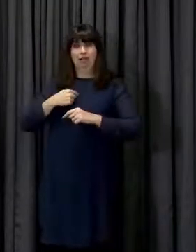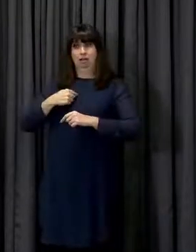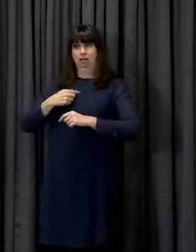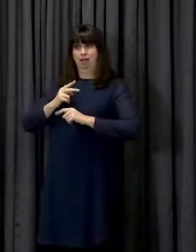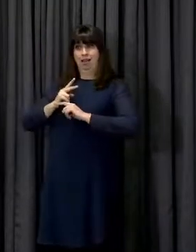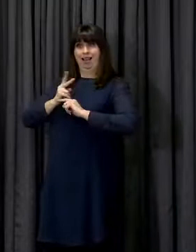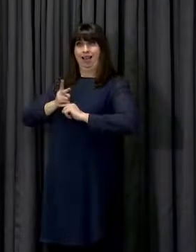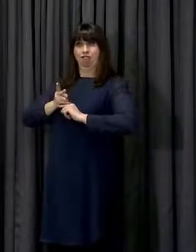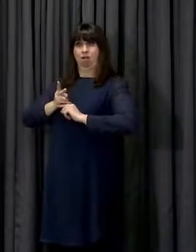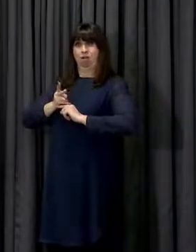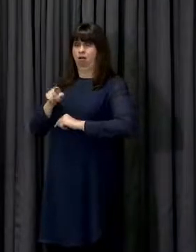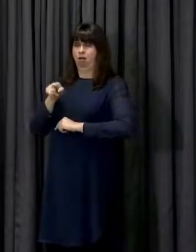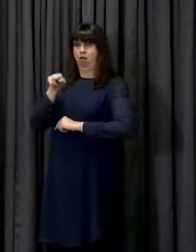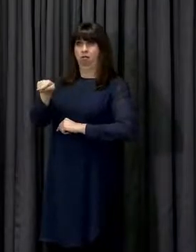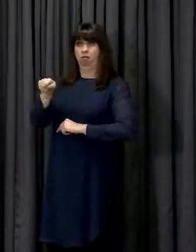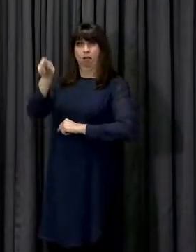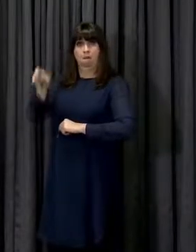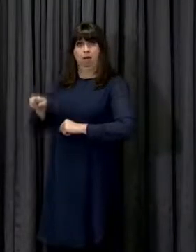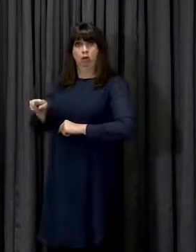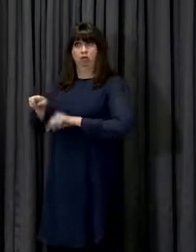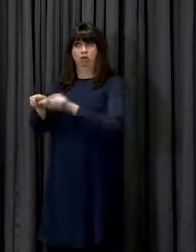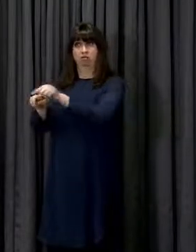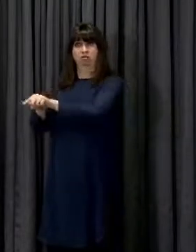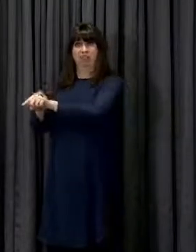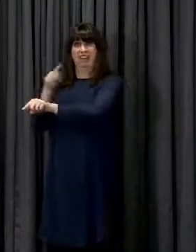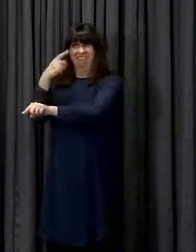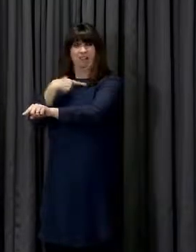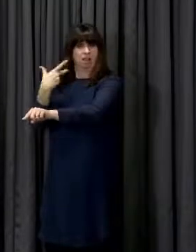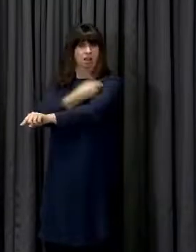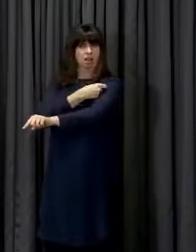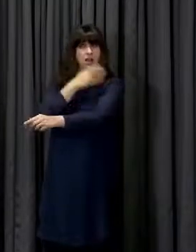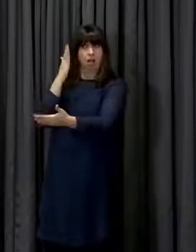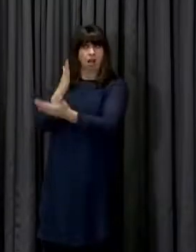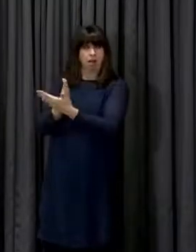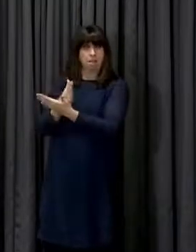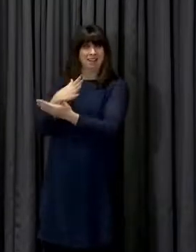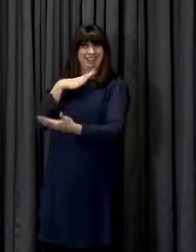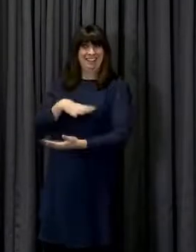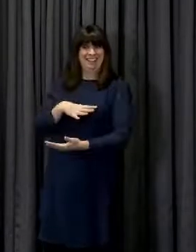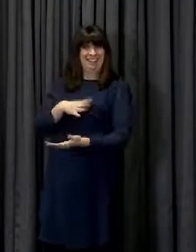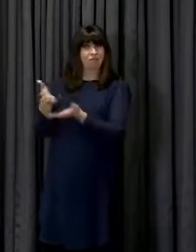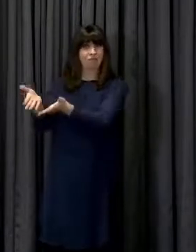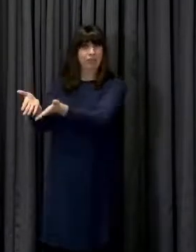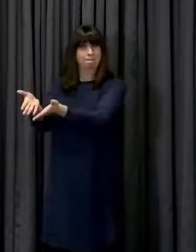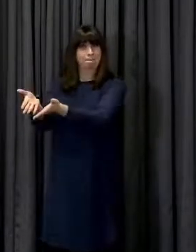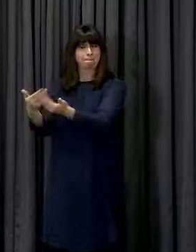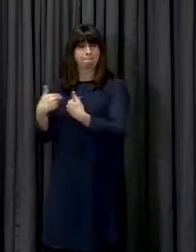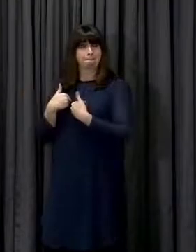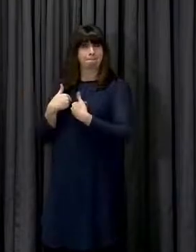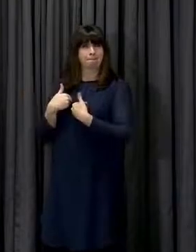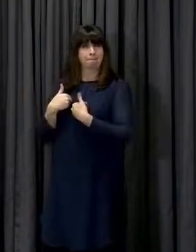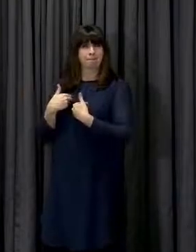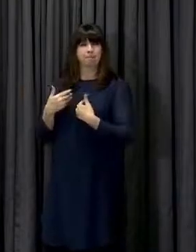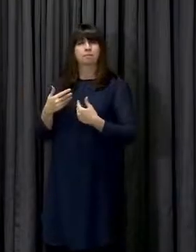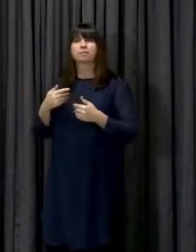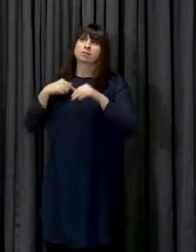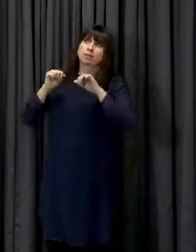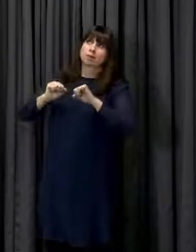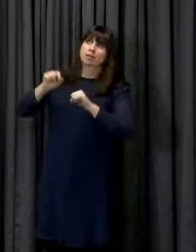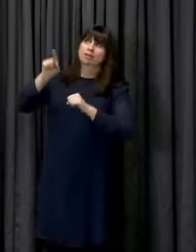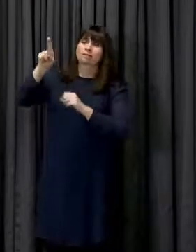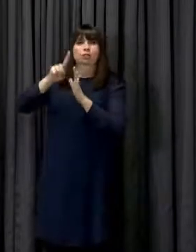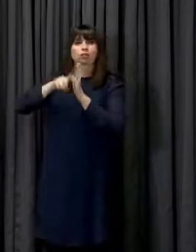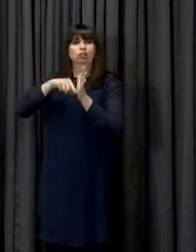for, and to understand if actually it would help the person they care for in terms of protecting them as well. So we're looking for further advice from the